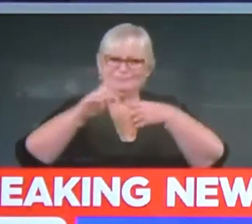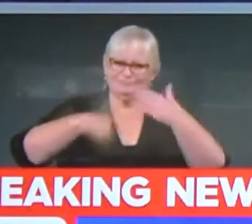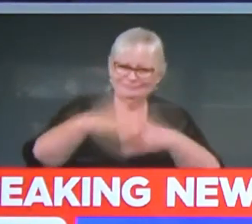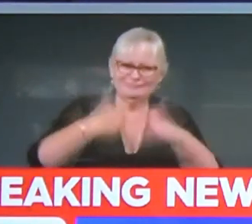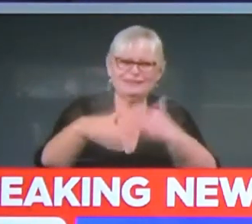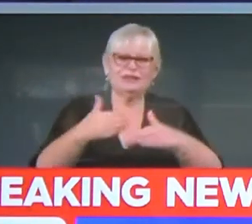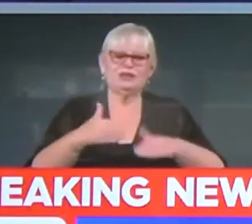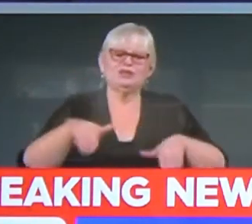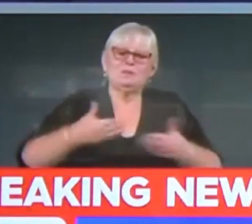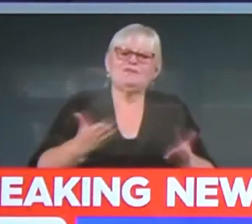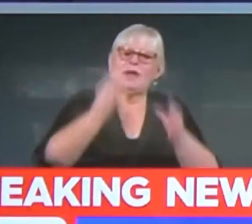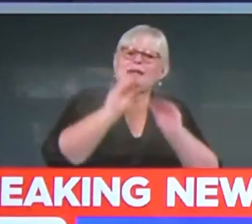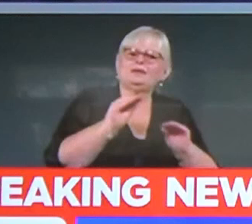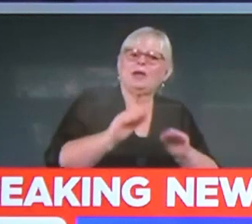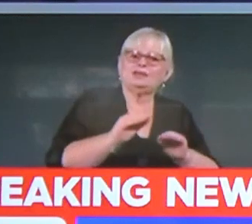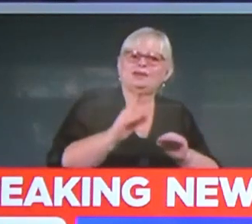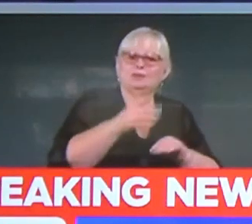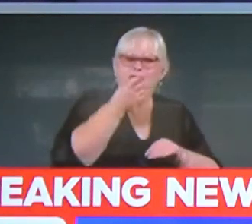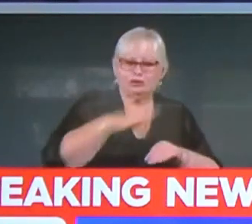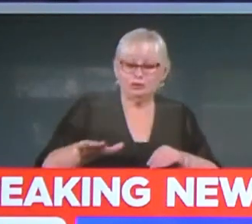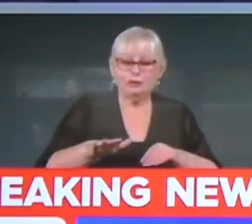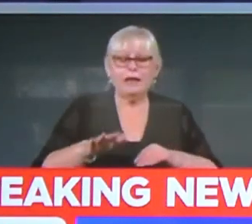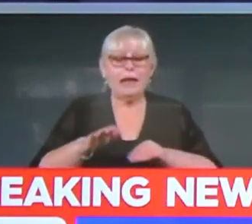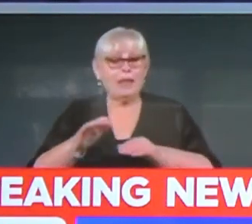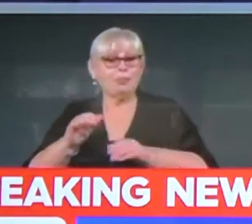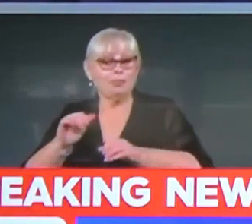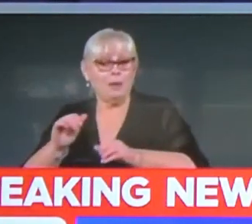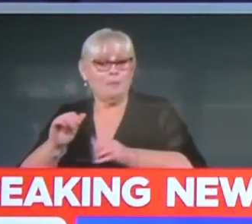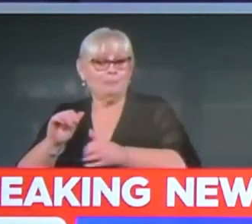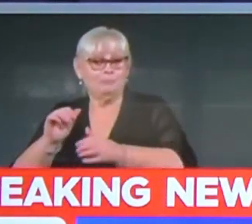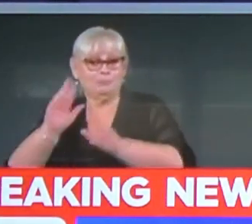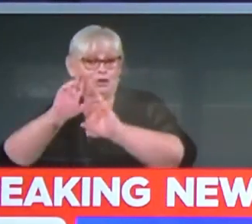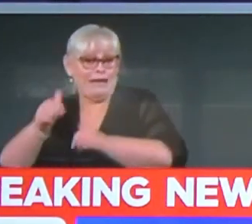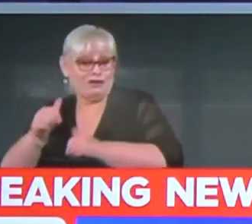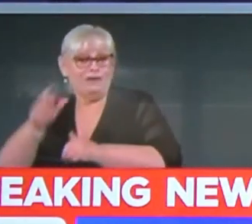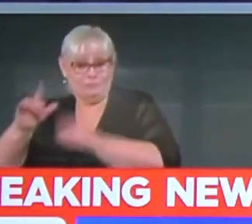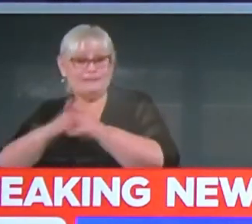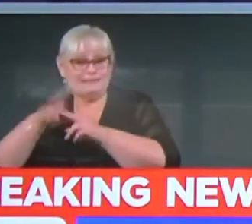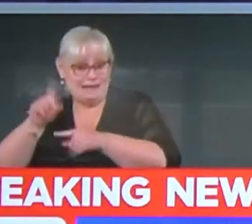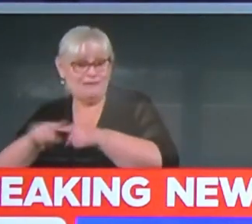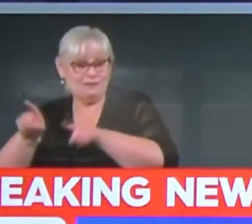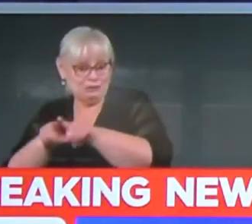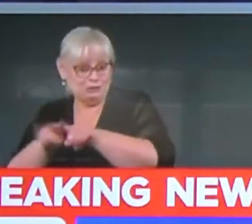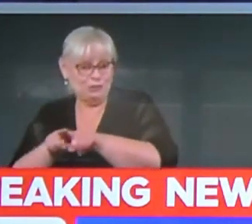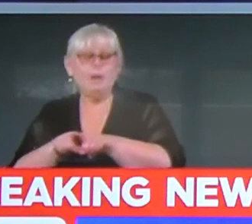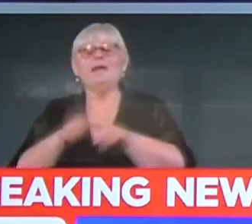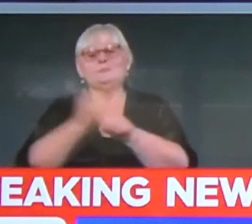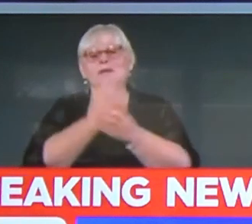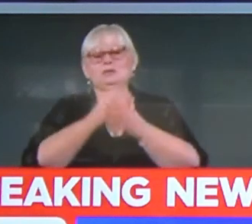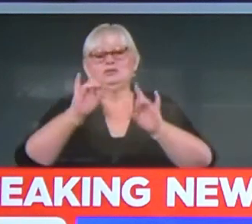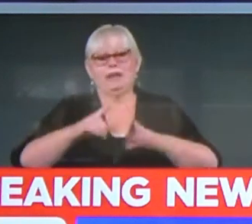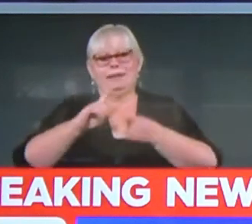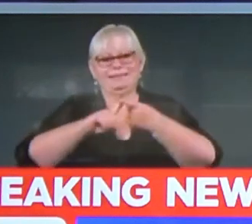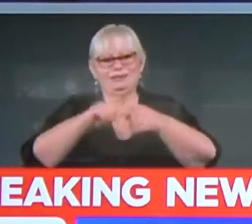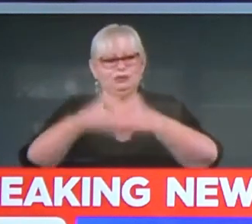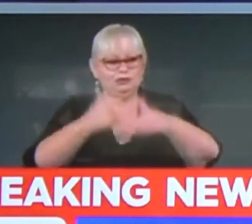the necessary education for children, the protection that is necessary for staff, and to keep Australia running.